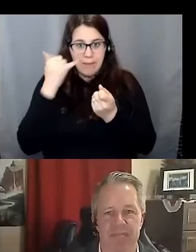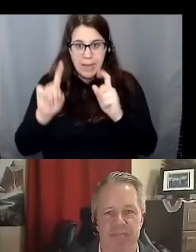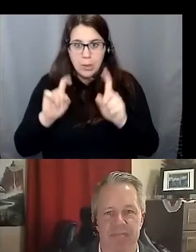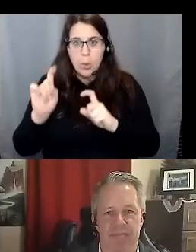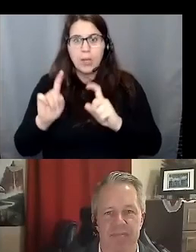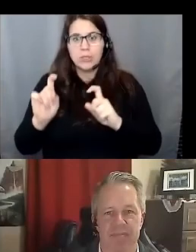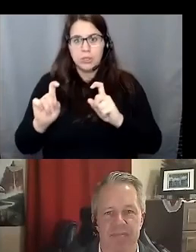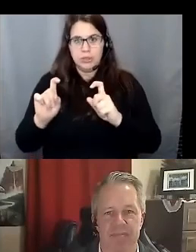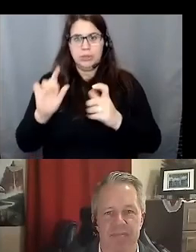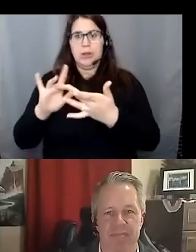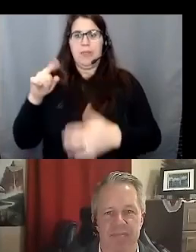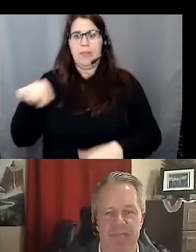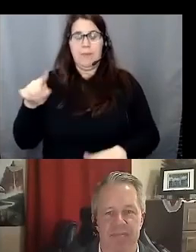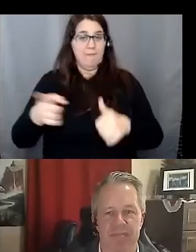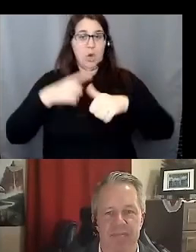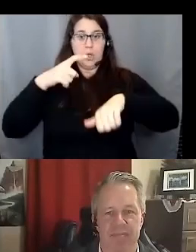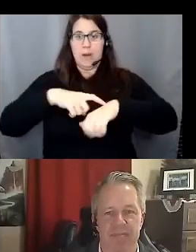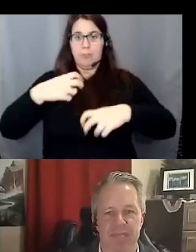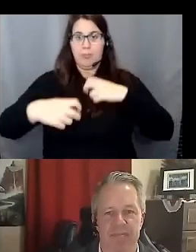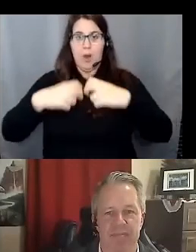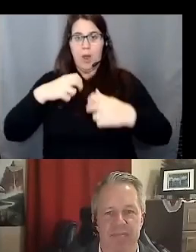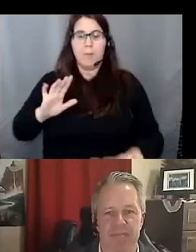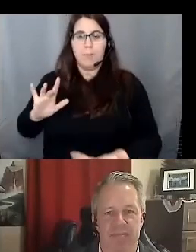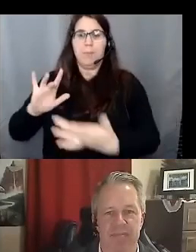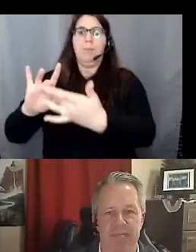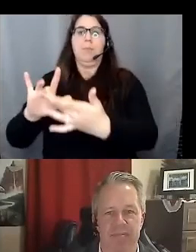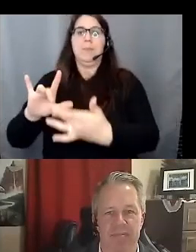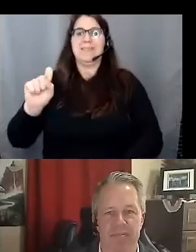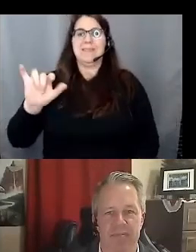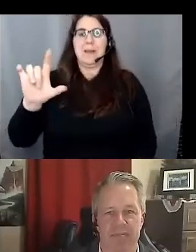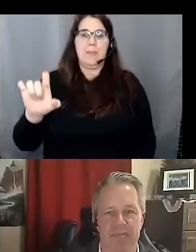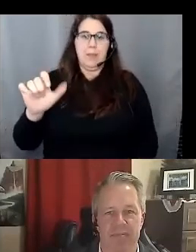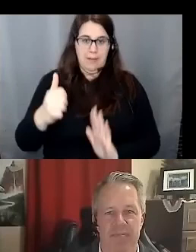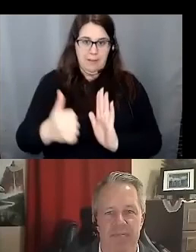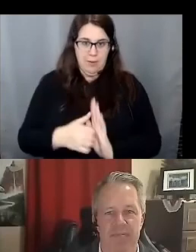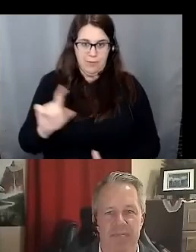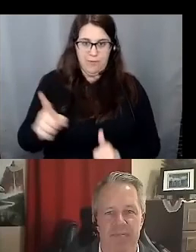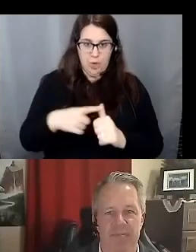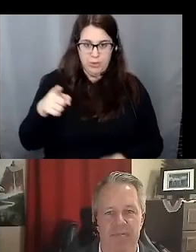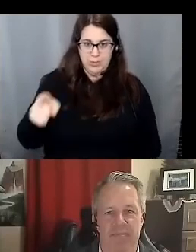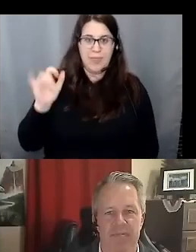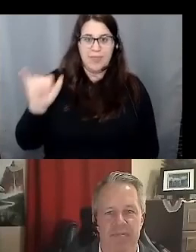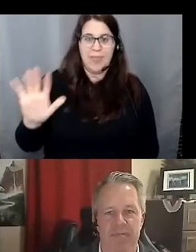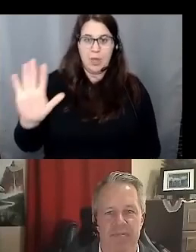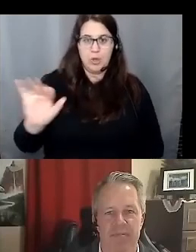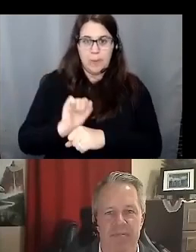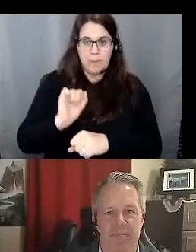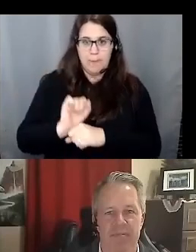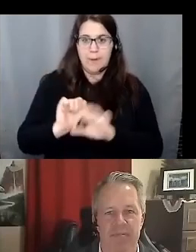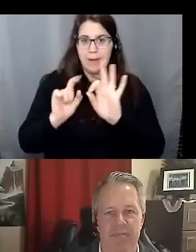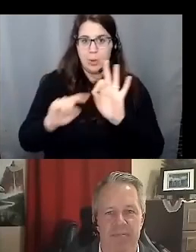an initial issue, definitely reach out to Stable Account for assistance. That's what they are there for, Monday through Friday, 9 a.m. to 8